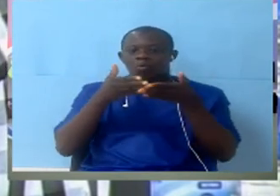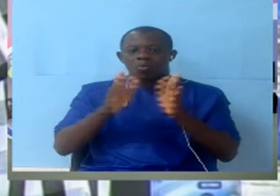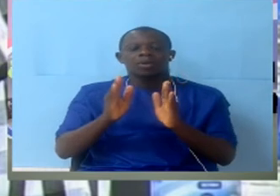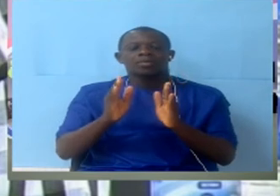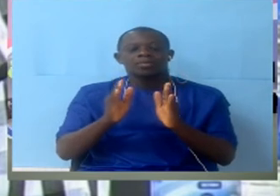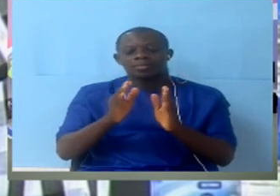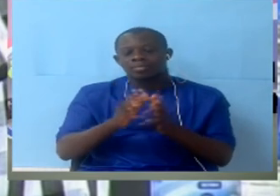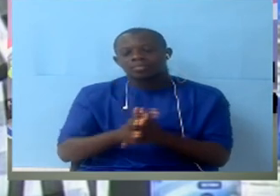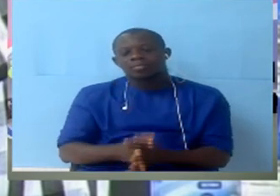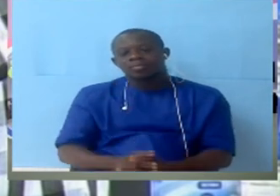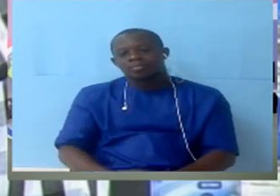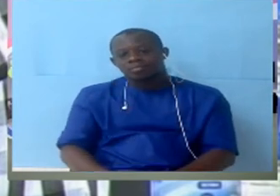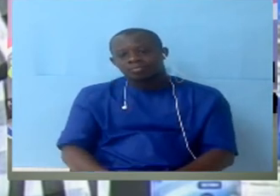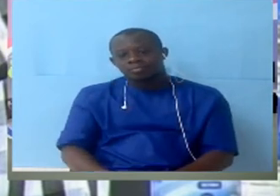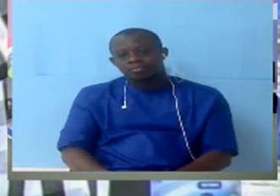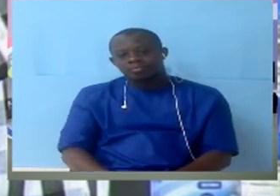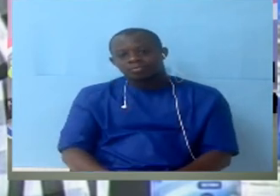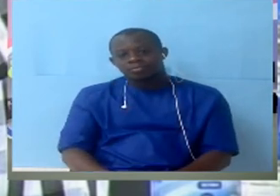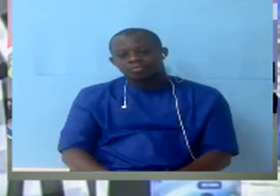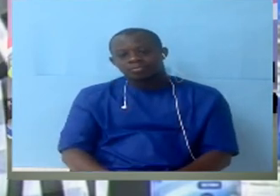And